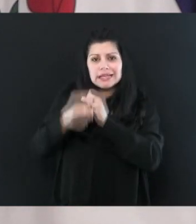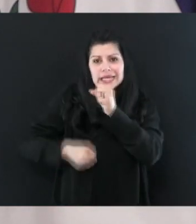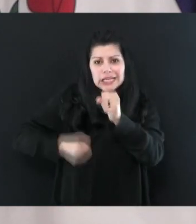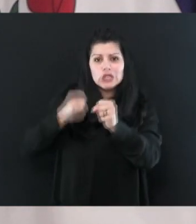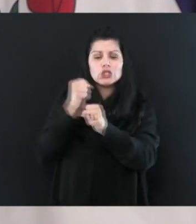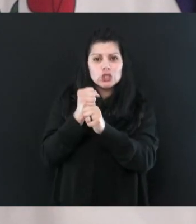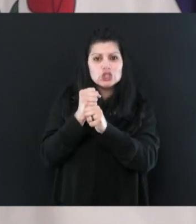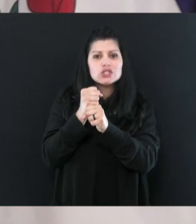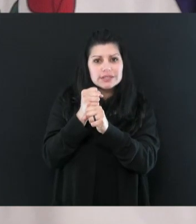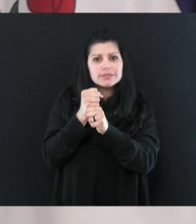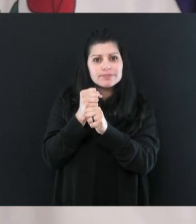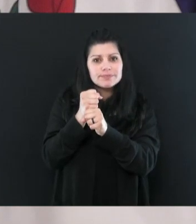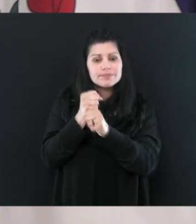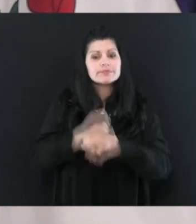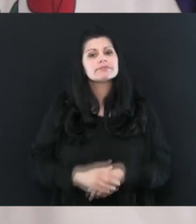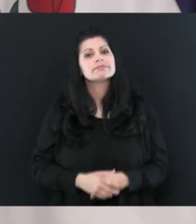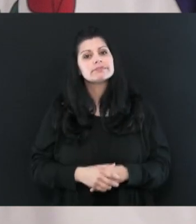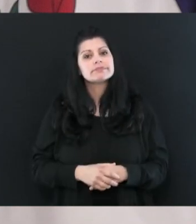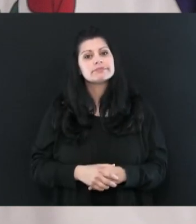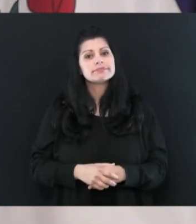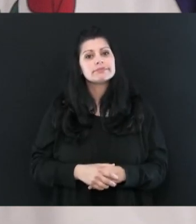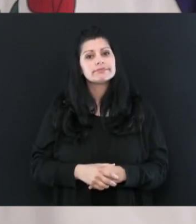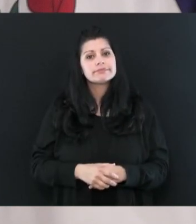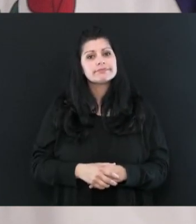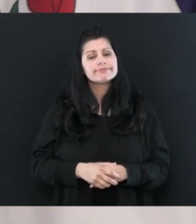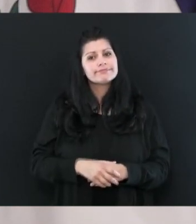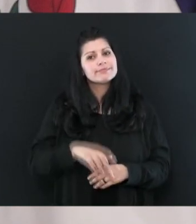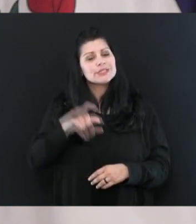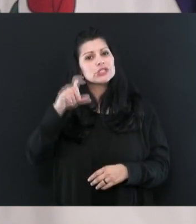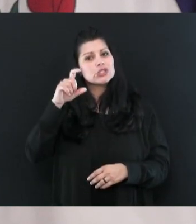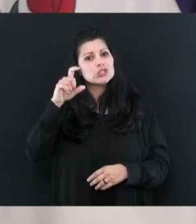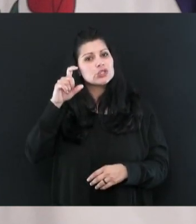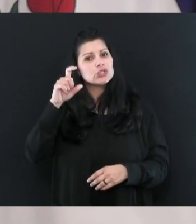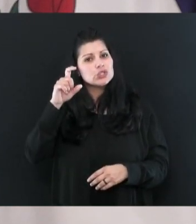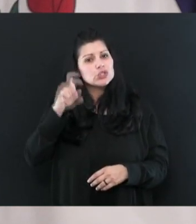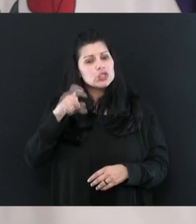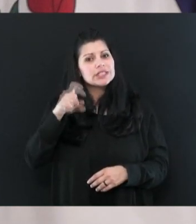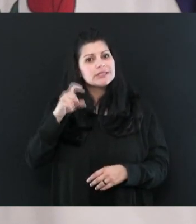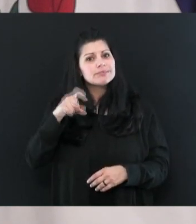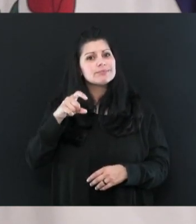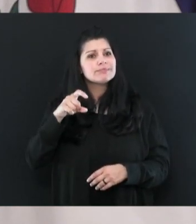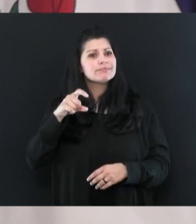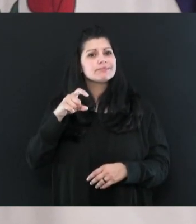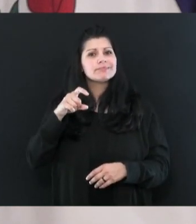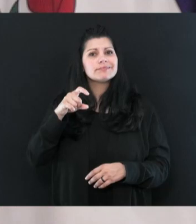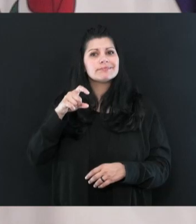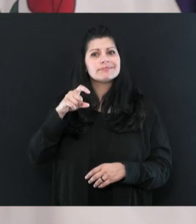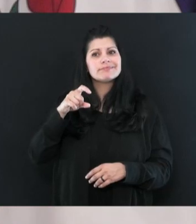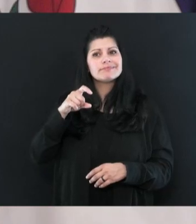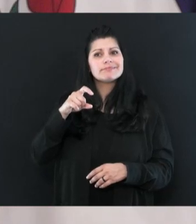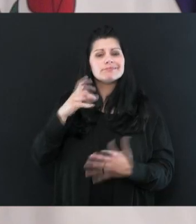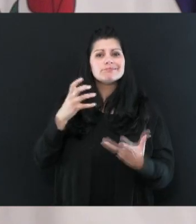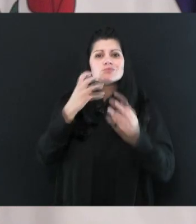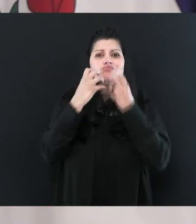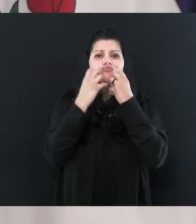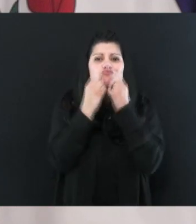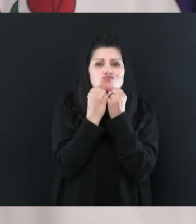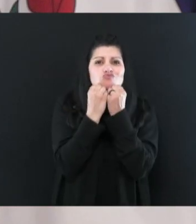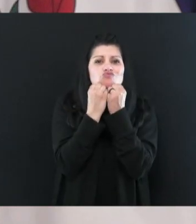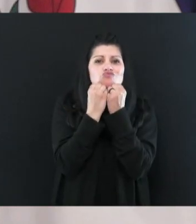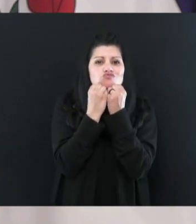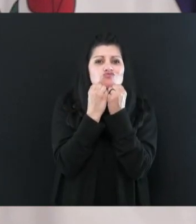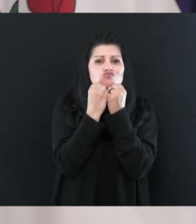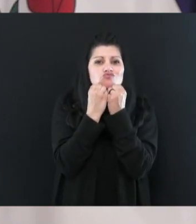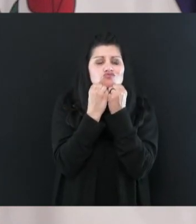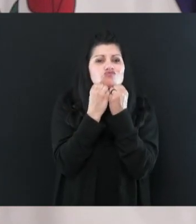ago. We should continue to remember all these first-line responders.